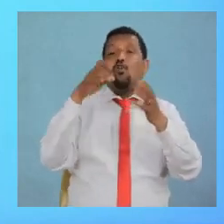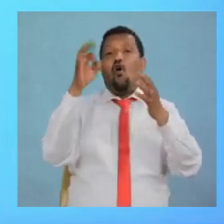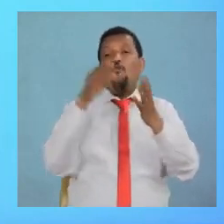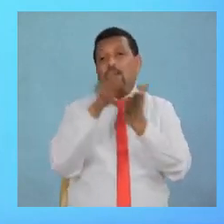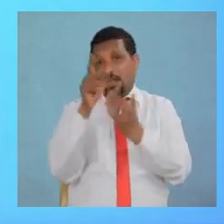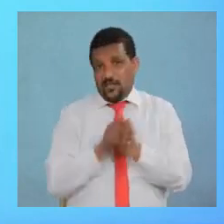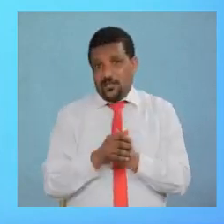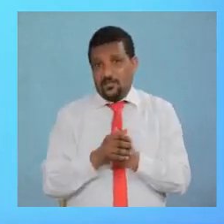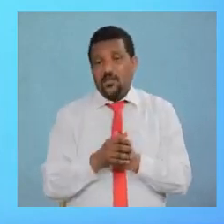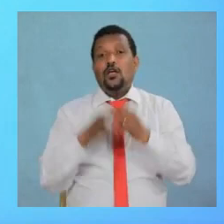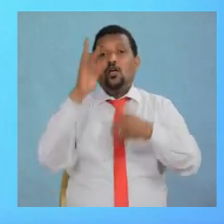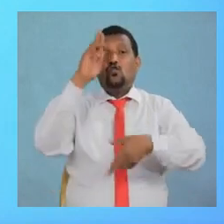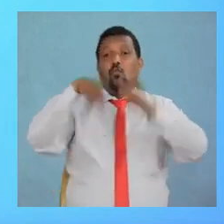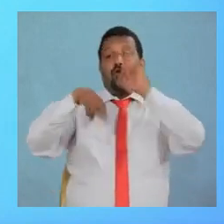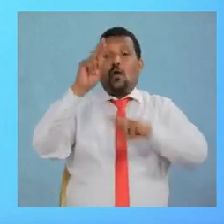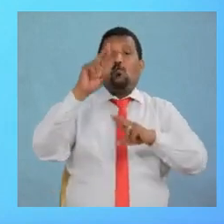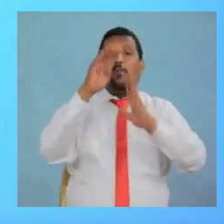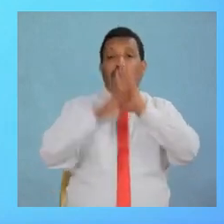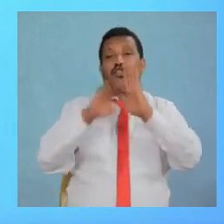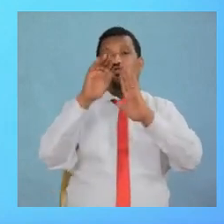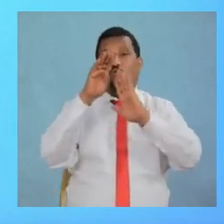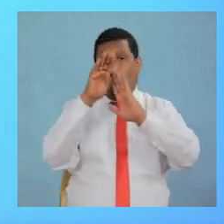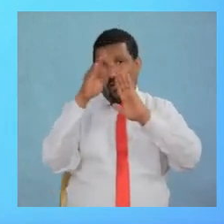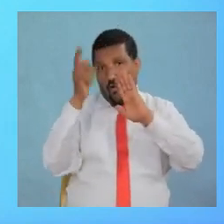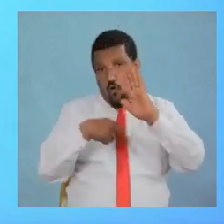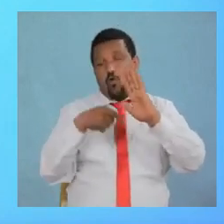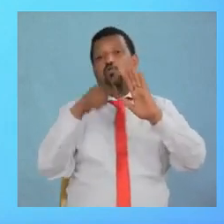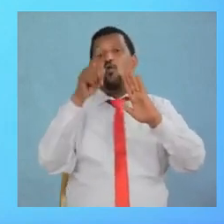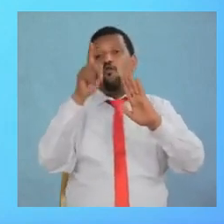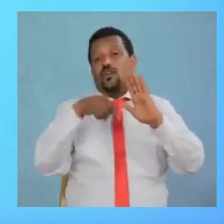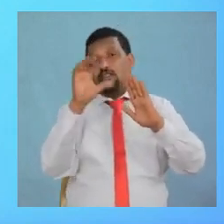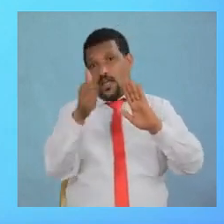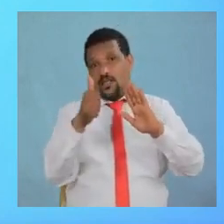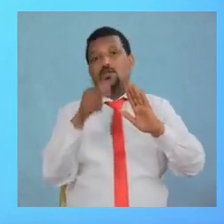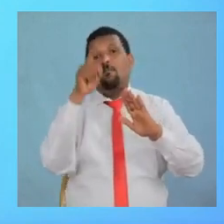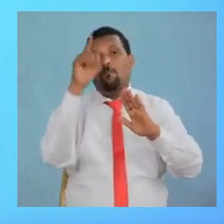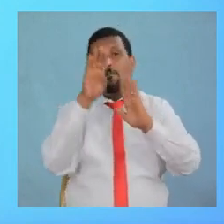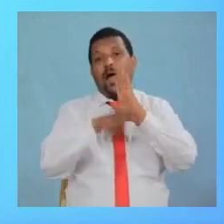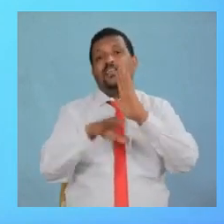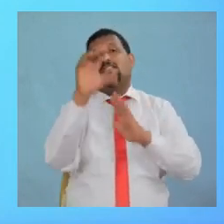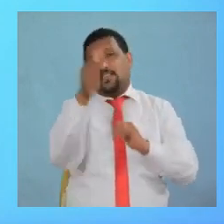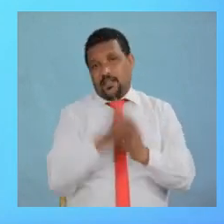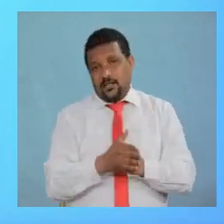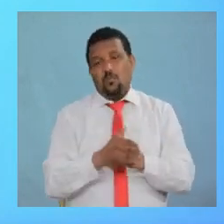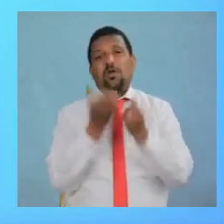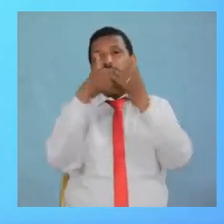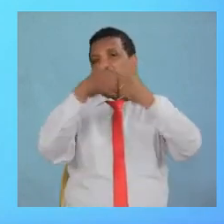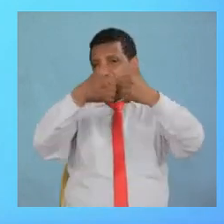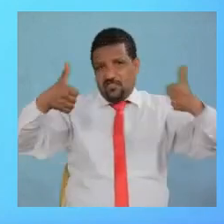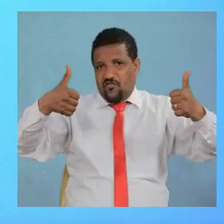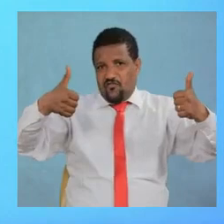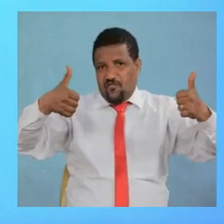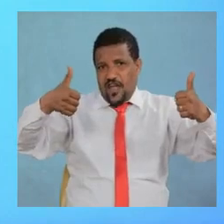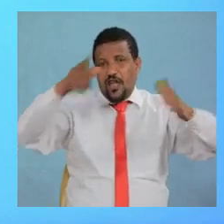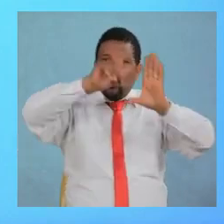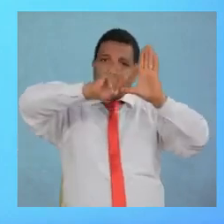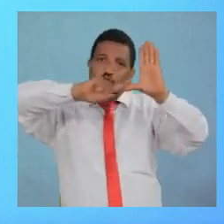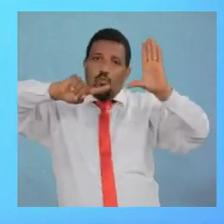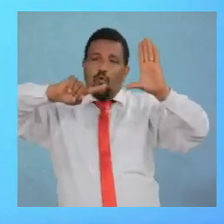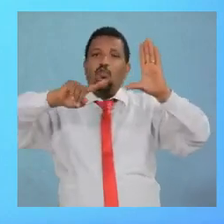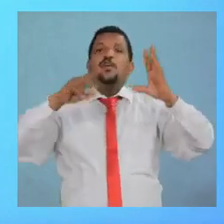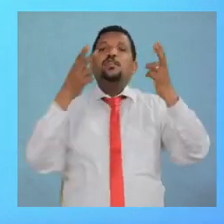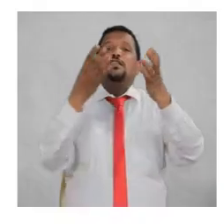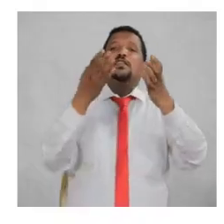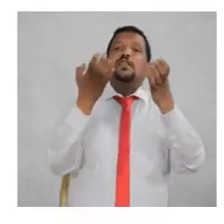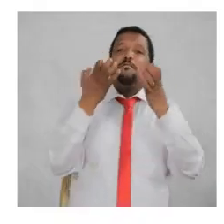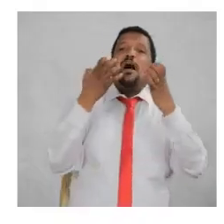the reciprocal of minus 1 over 10 is minus 10. So we can identify the slope of the demand function